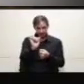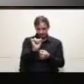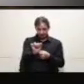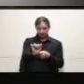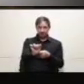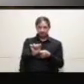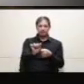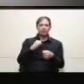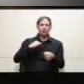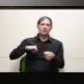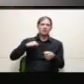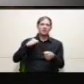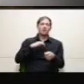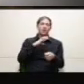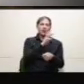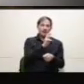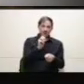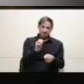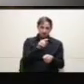for